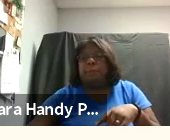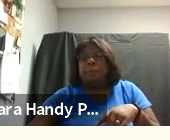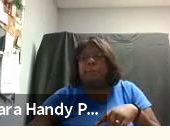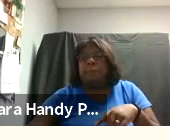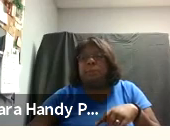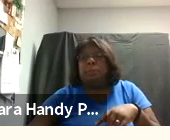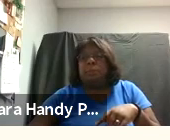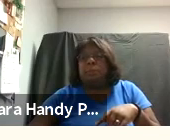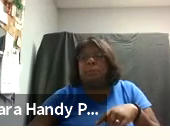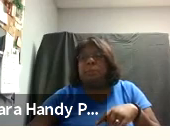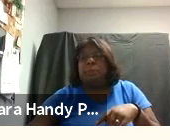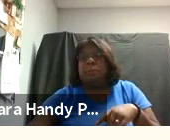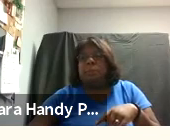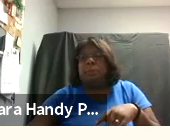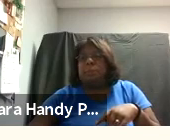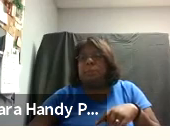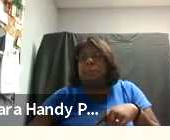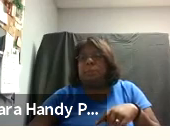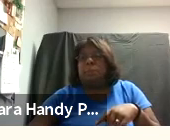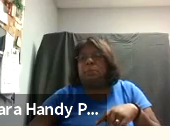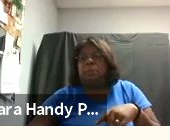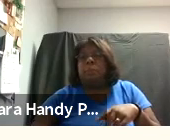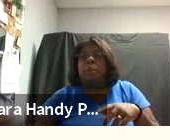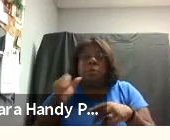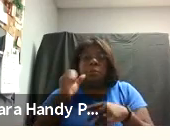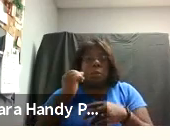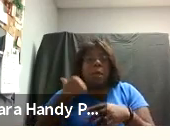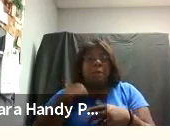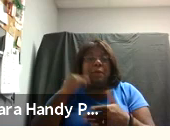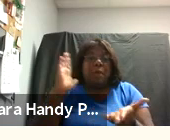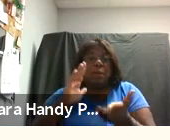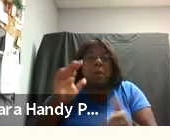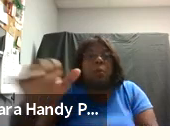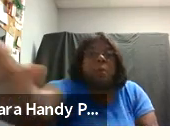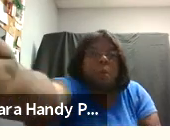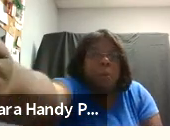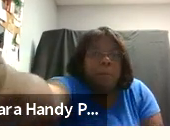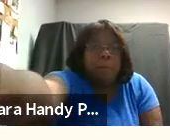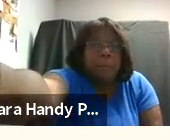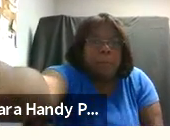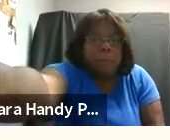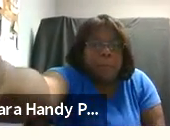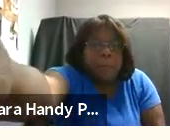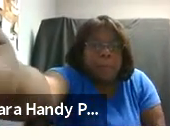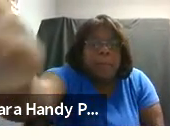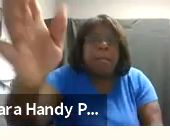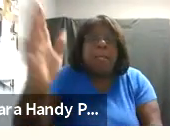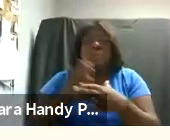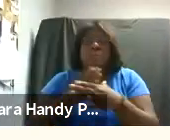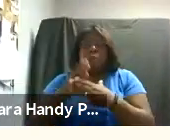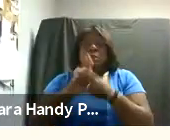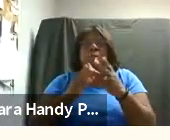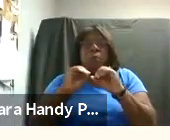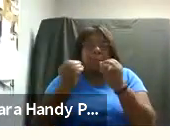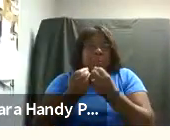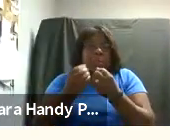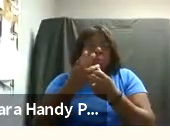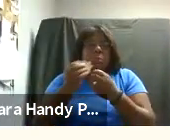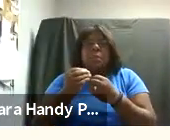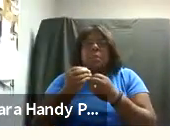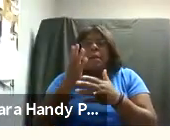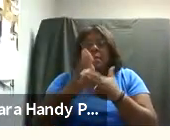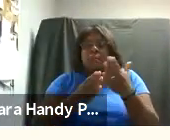So having it that low is, it's right on the border, which means that some organizations are probably less and of course, some are